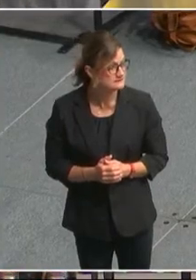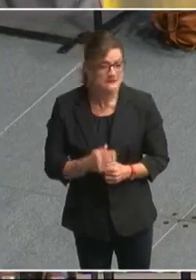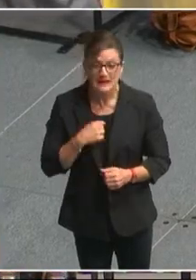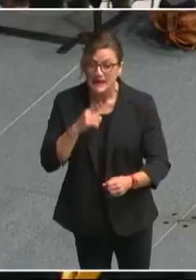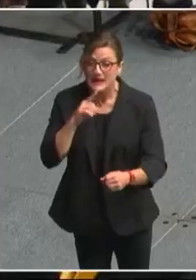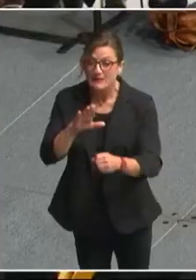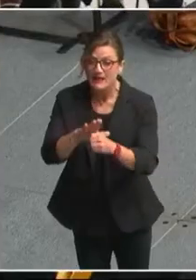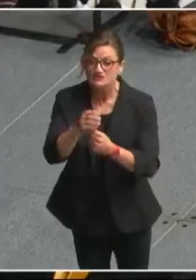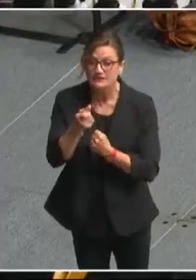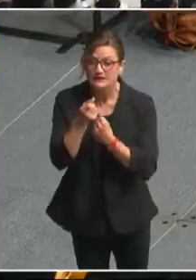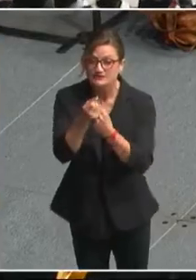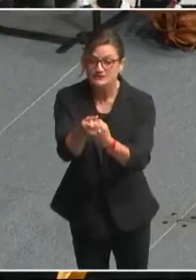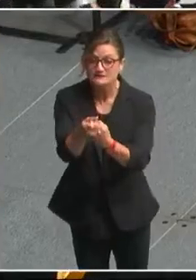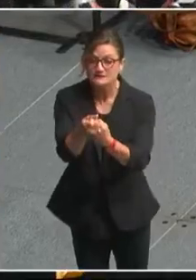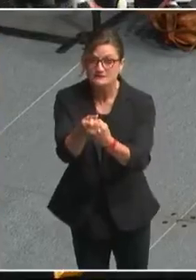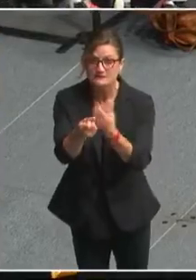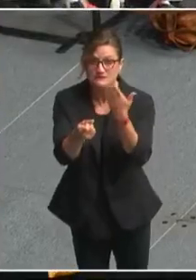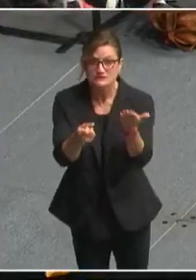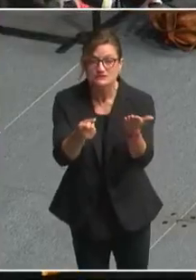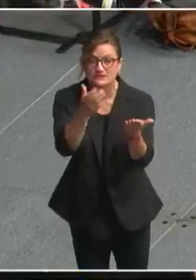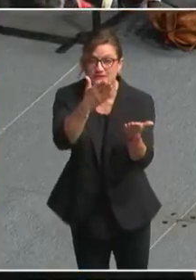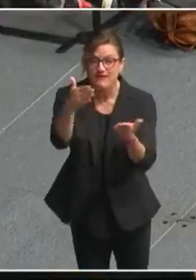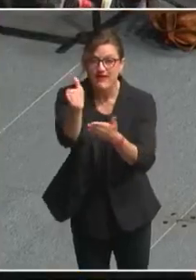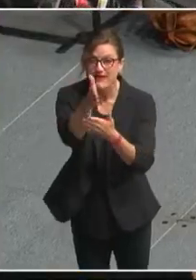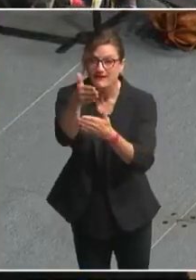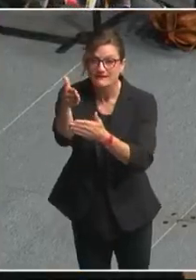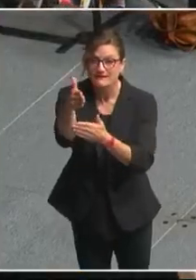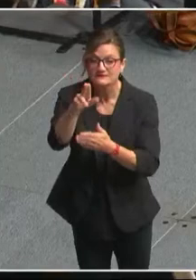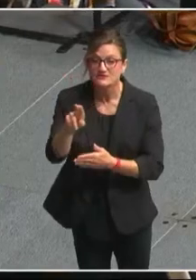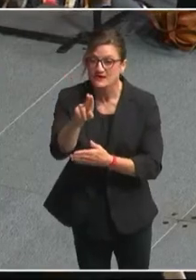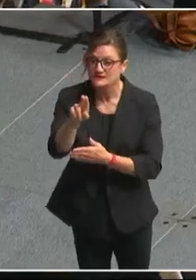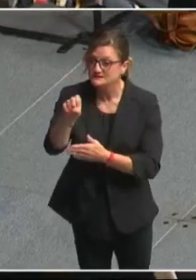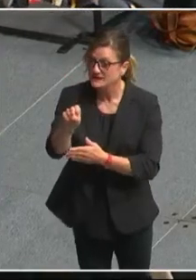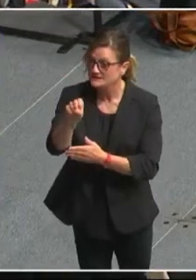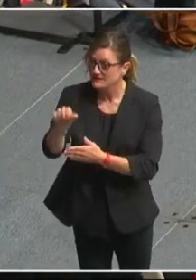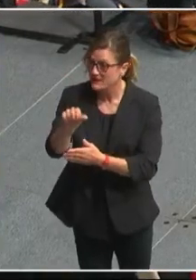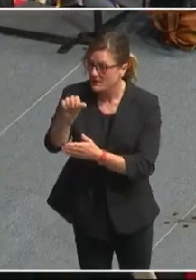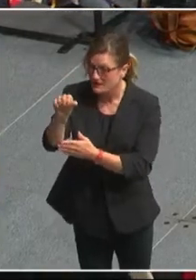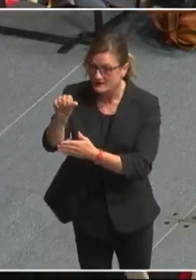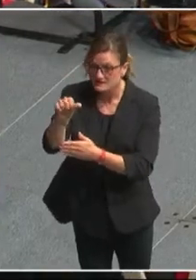I pledge allegiance to the flag of the United